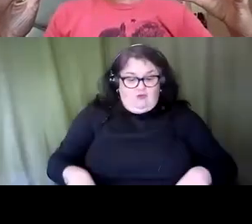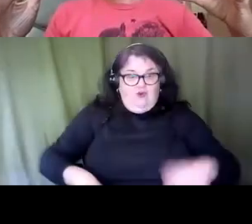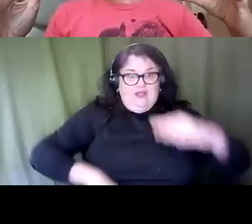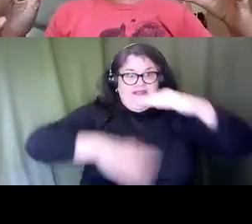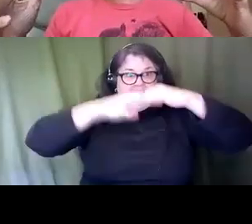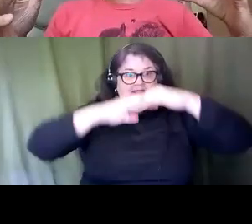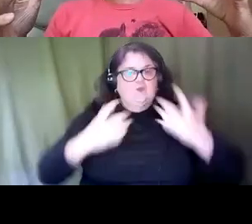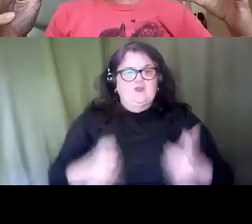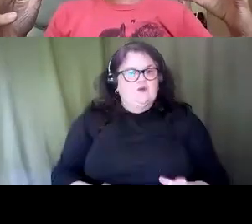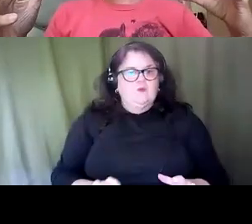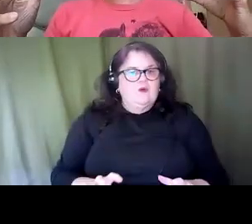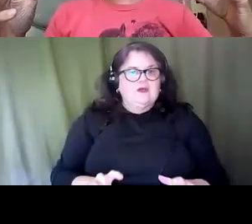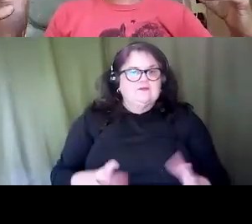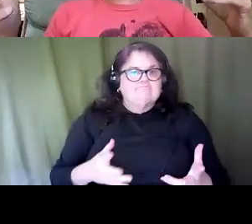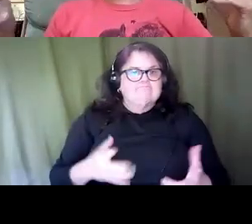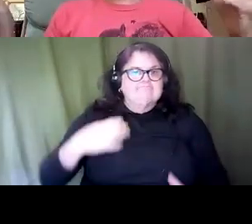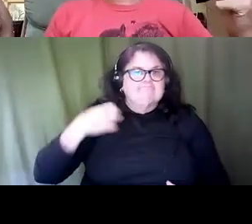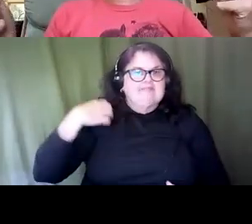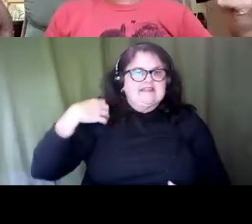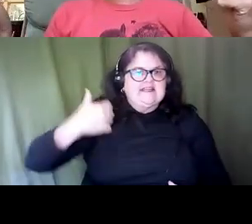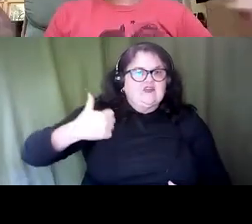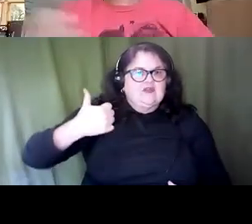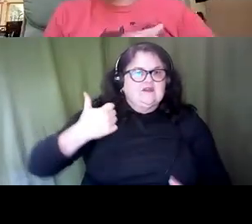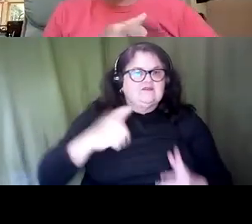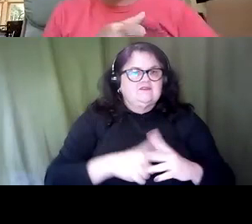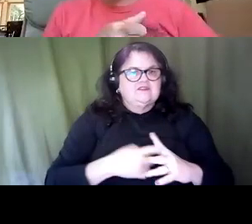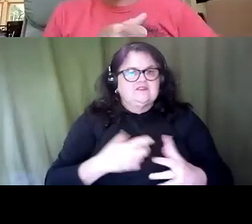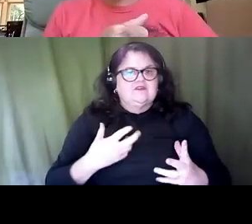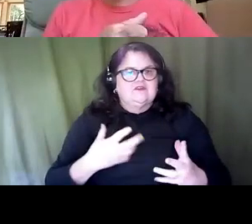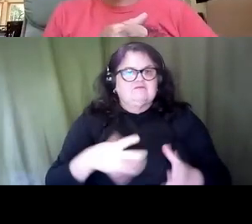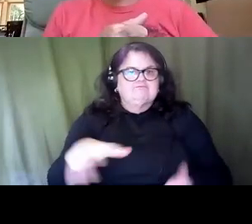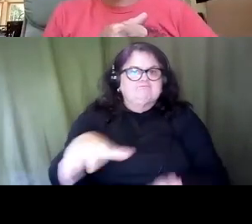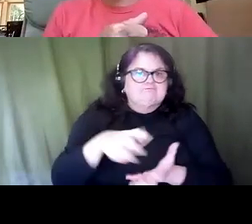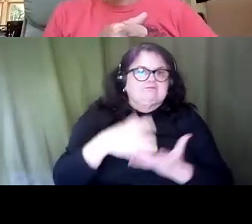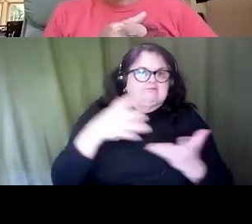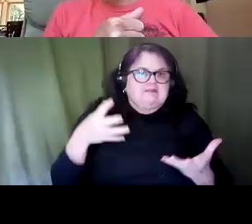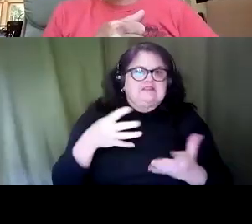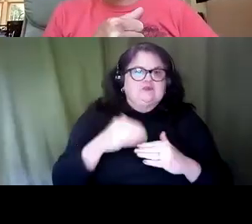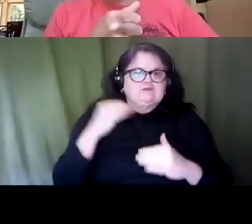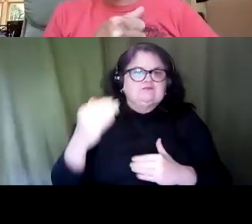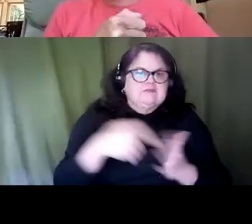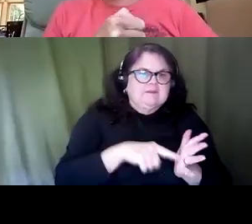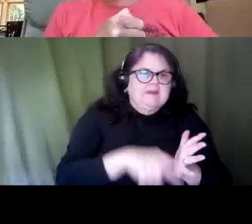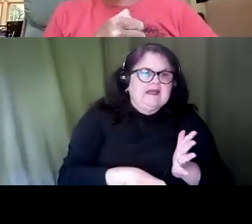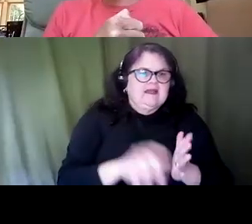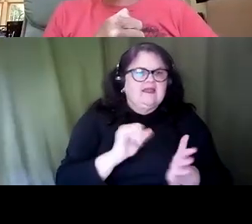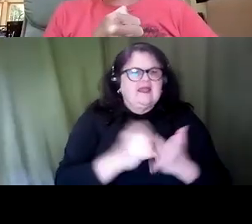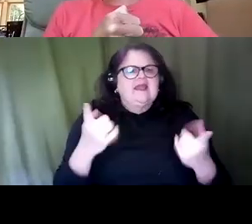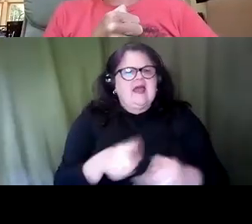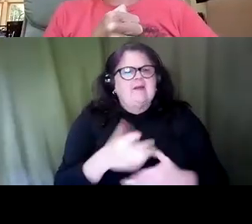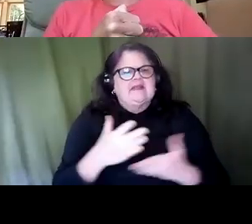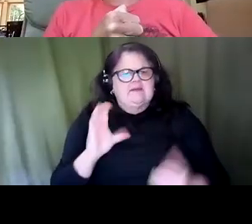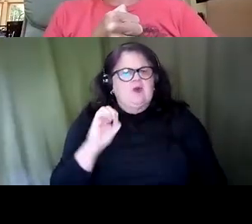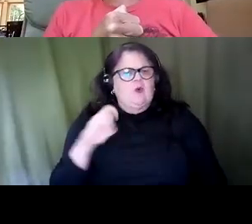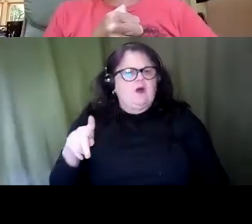don't want executives to start like pulling like excessive compensation, because that happens in some cooperatives. I think